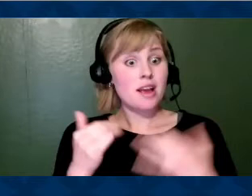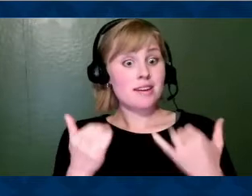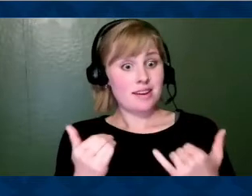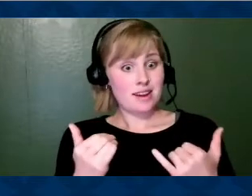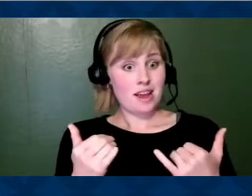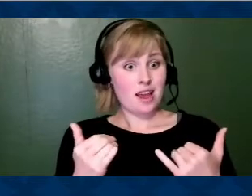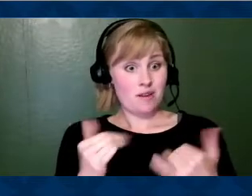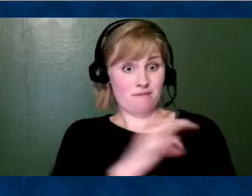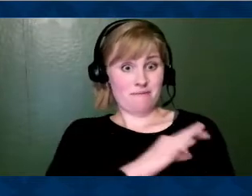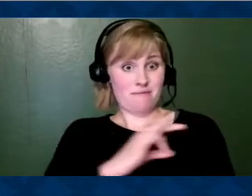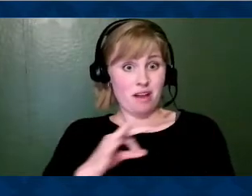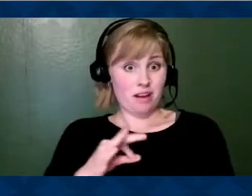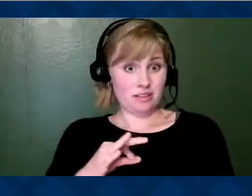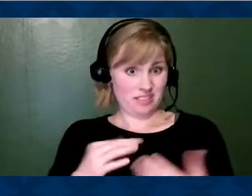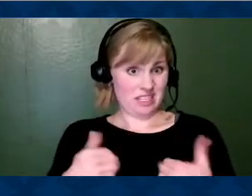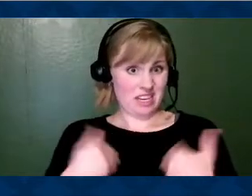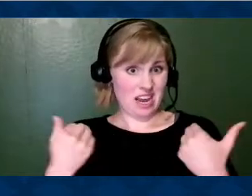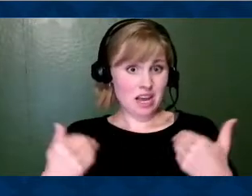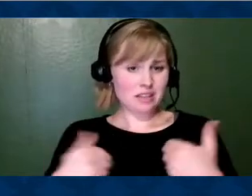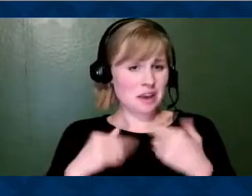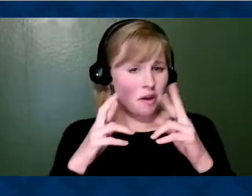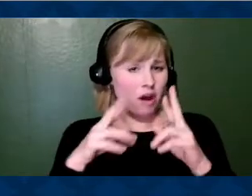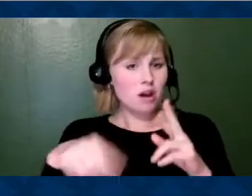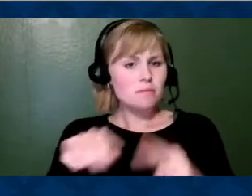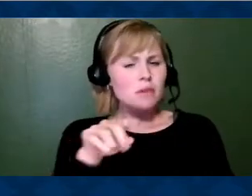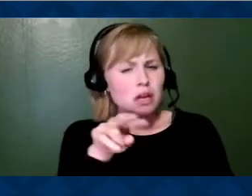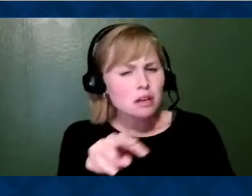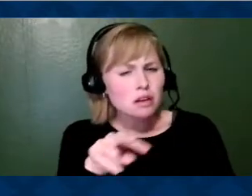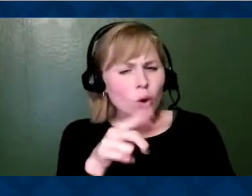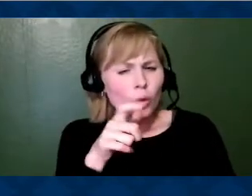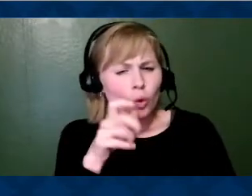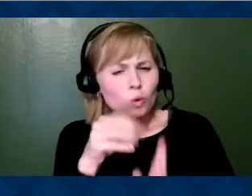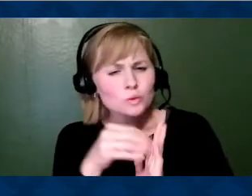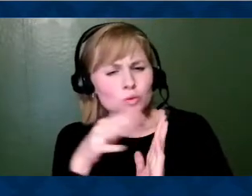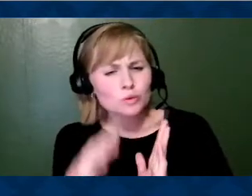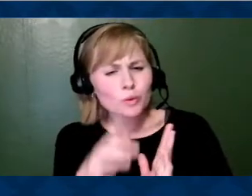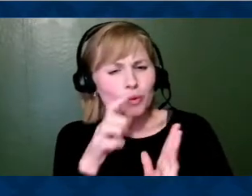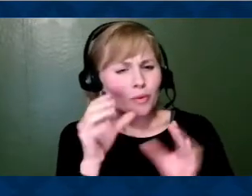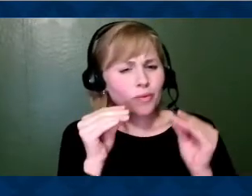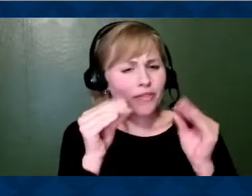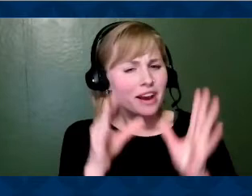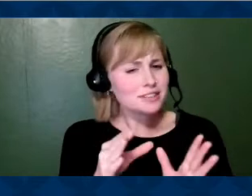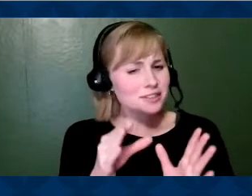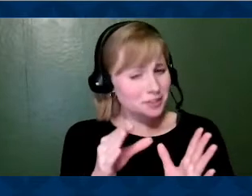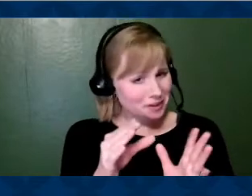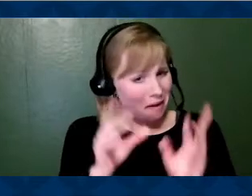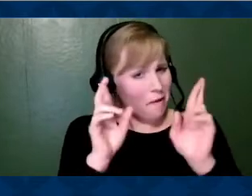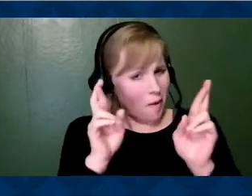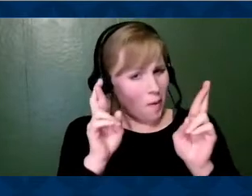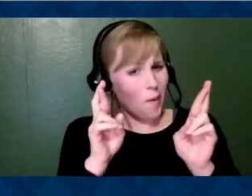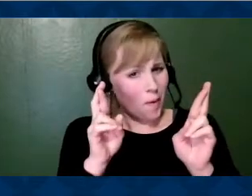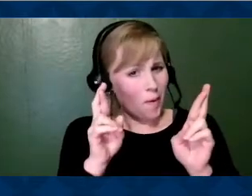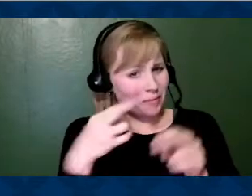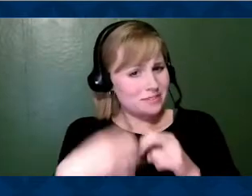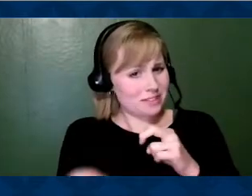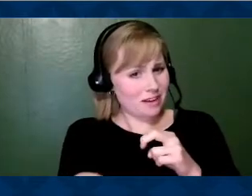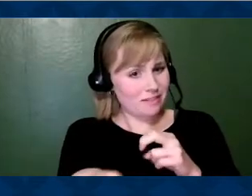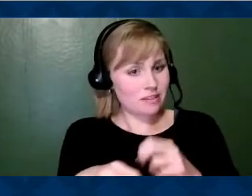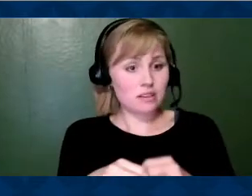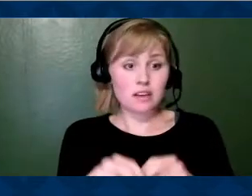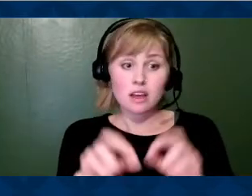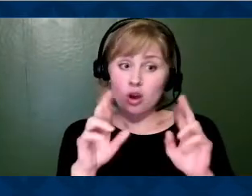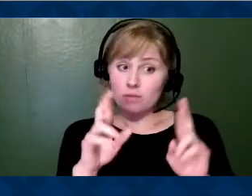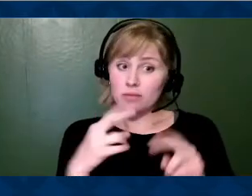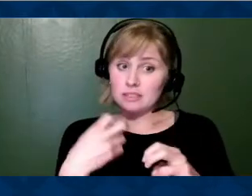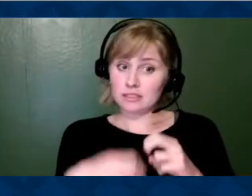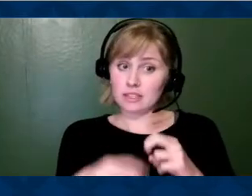I hope it's somewhat difficult for you to tell who is a student and who is a faculty member. I hope it's particularly difficult for you to